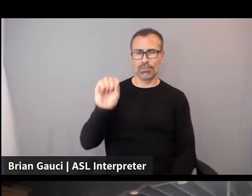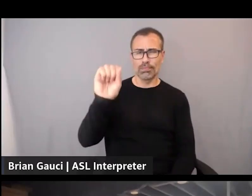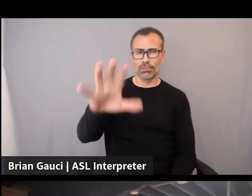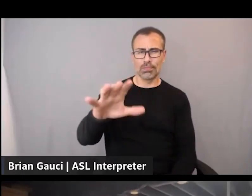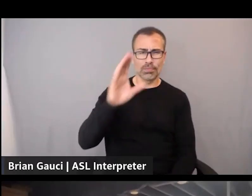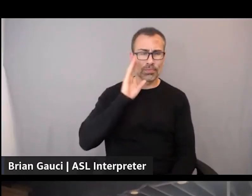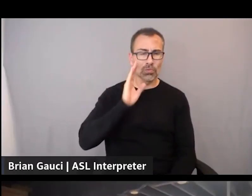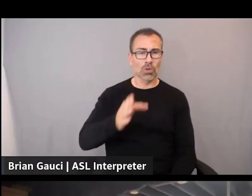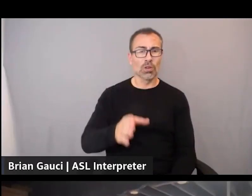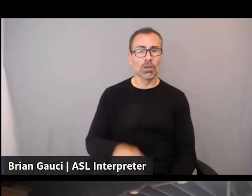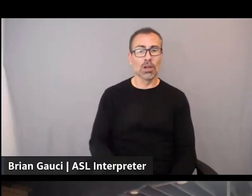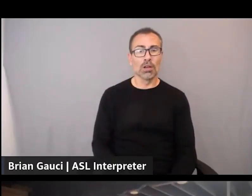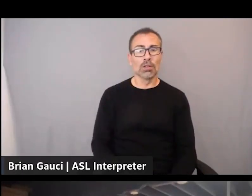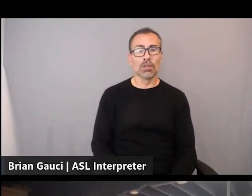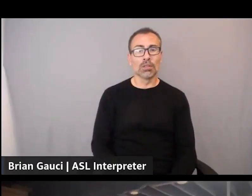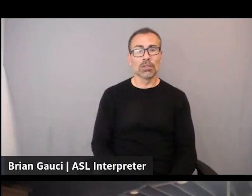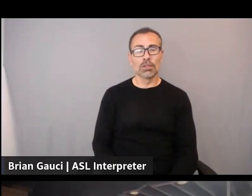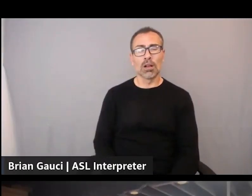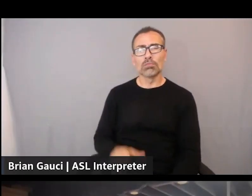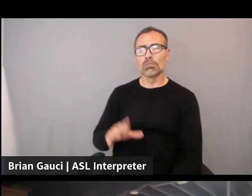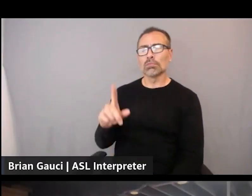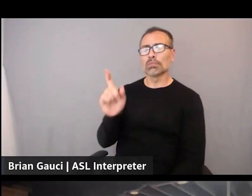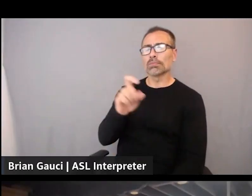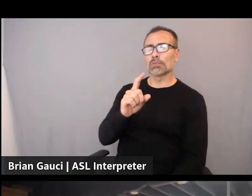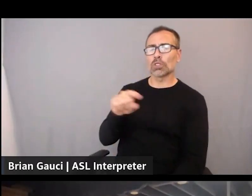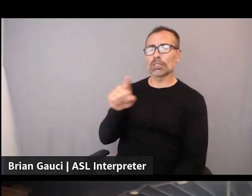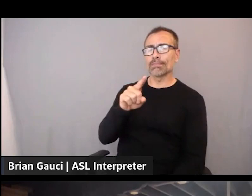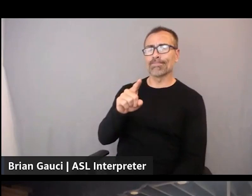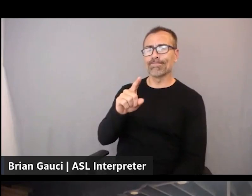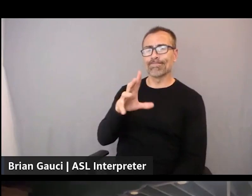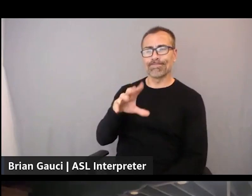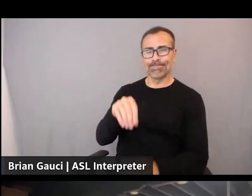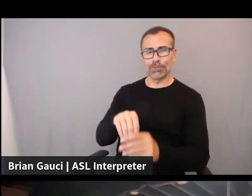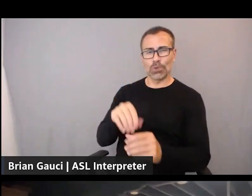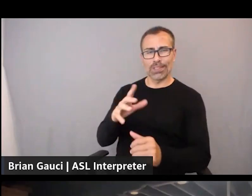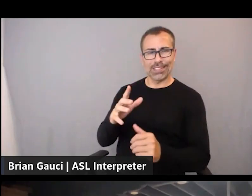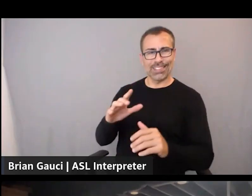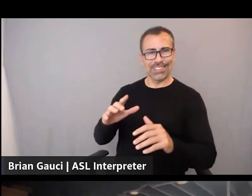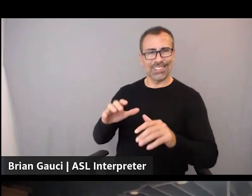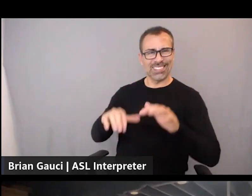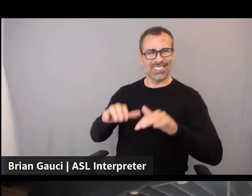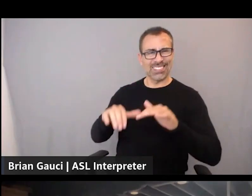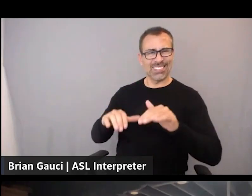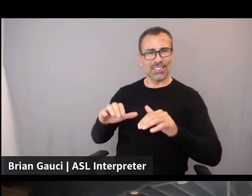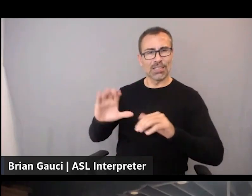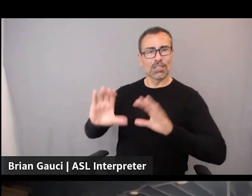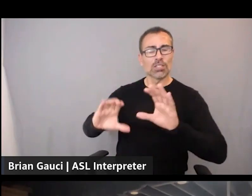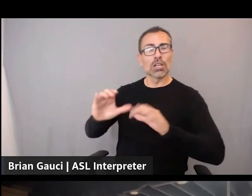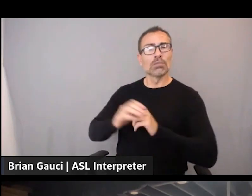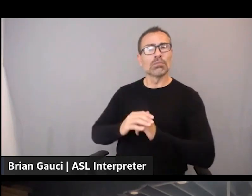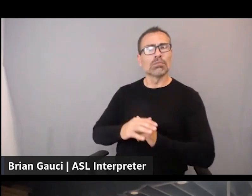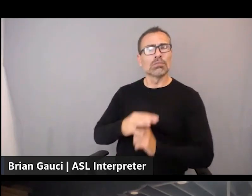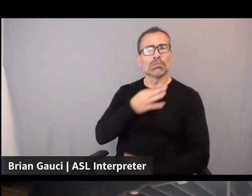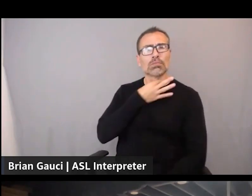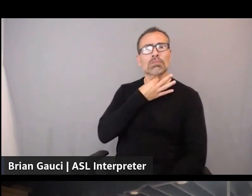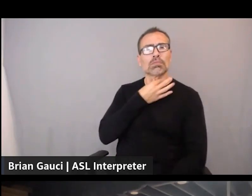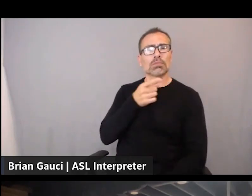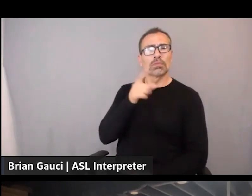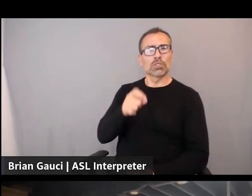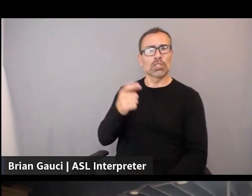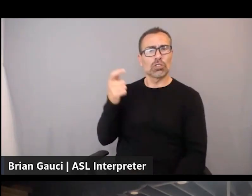And while you're Just doing that, Jiraj, quick question from the commenters here. They're curious if you can also subscribe through the